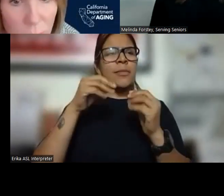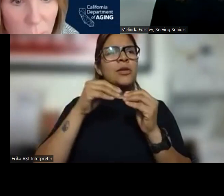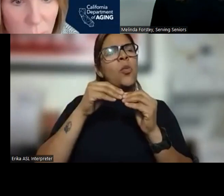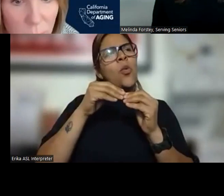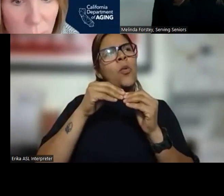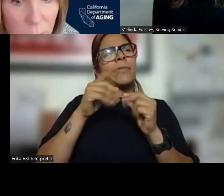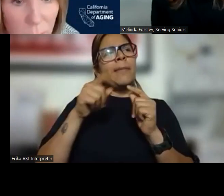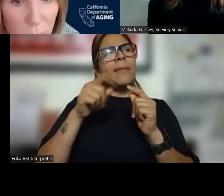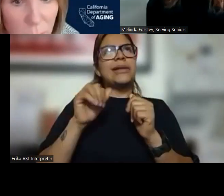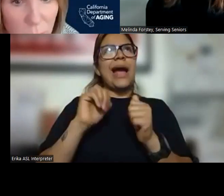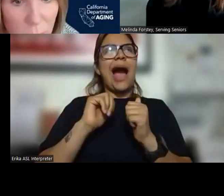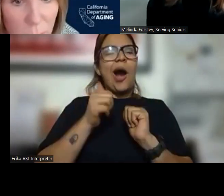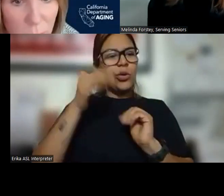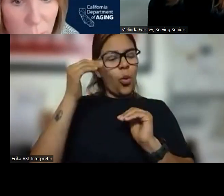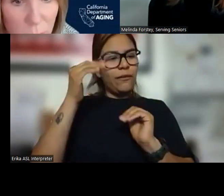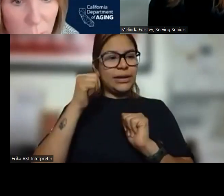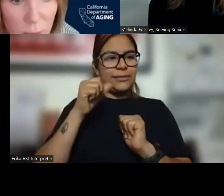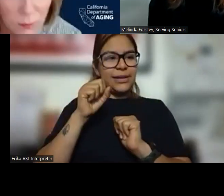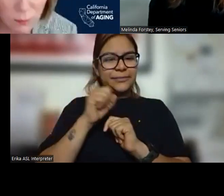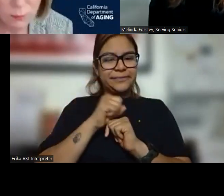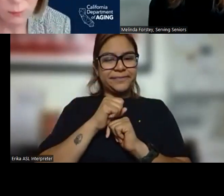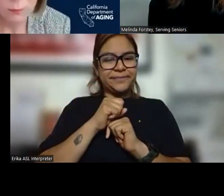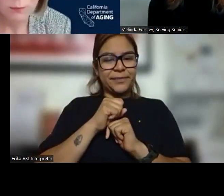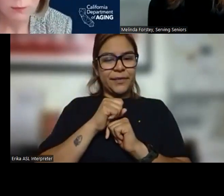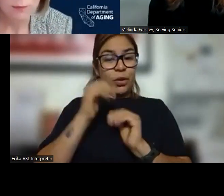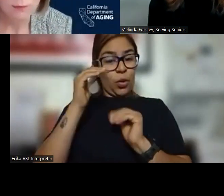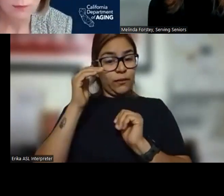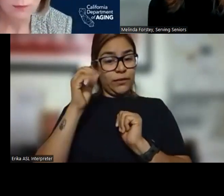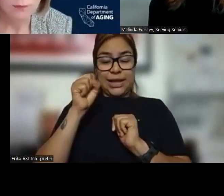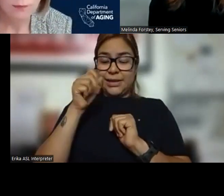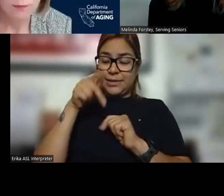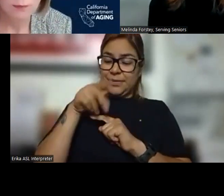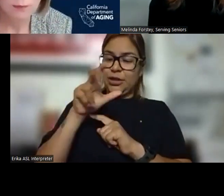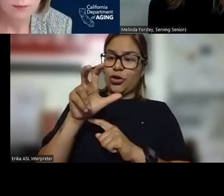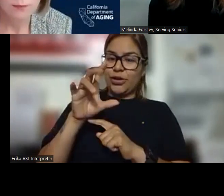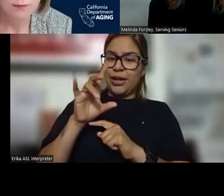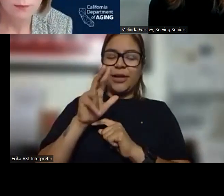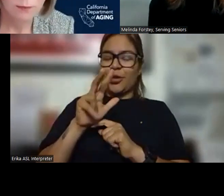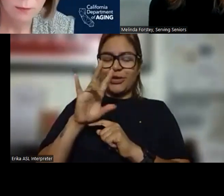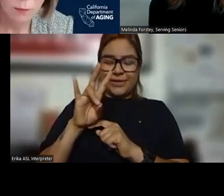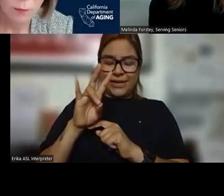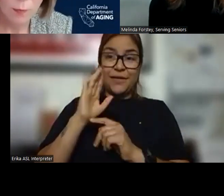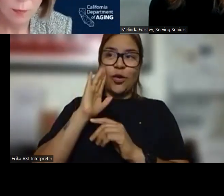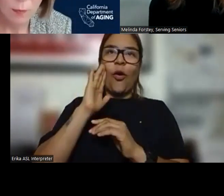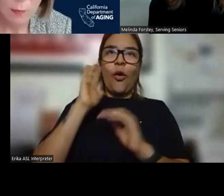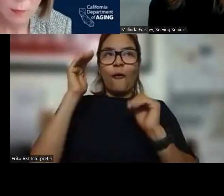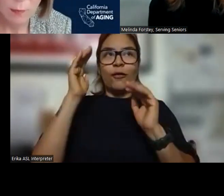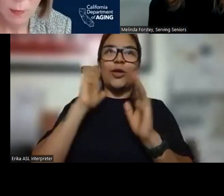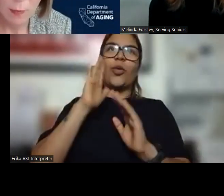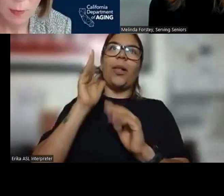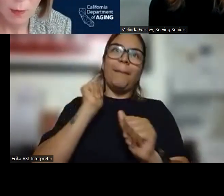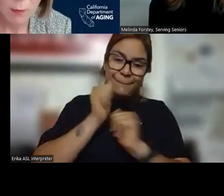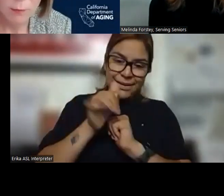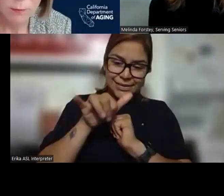subsidies, and hopefully SB 37 will pass at some point and be made available. And at the same time, how